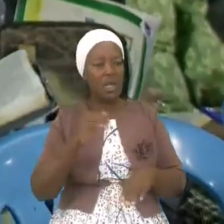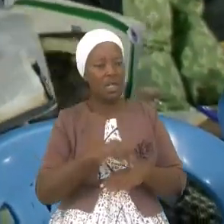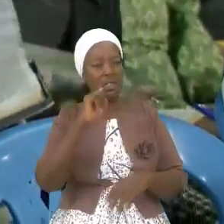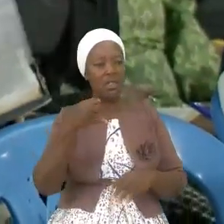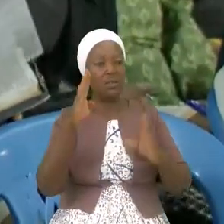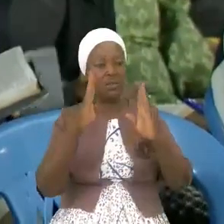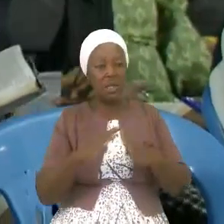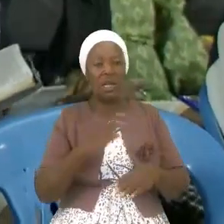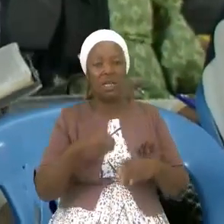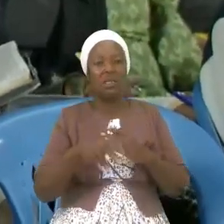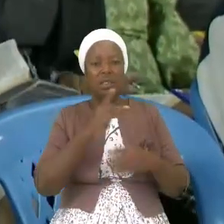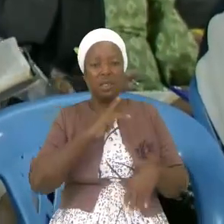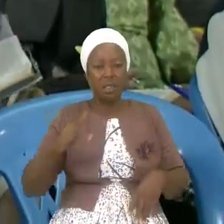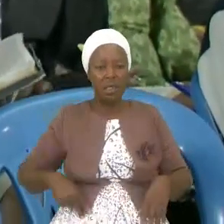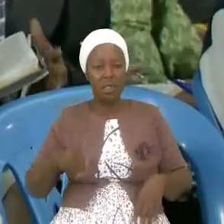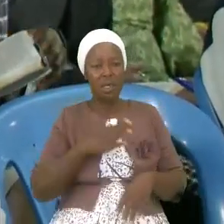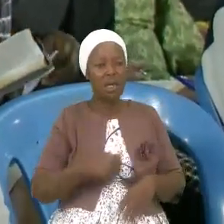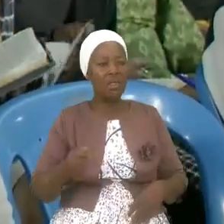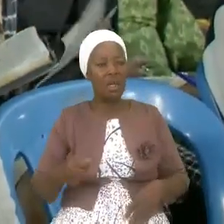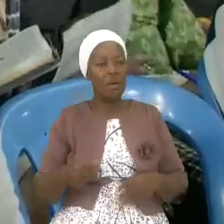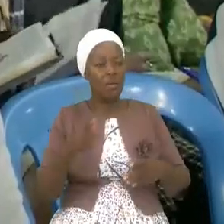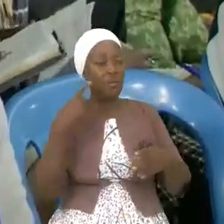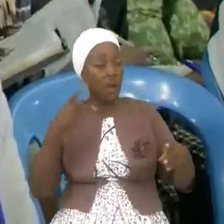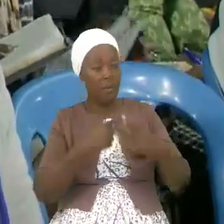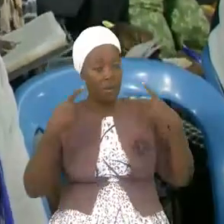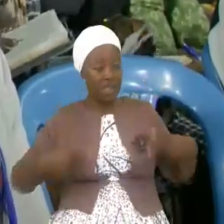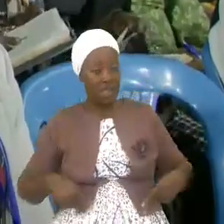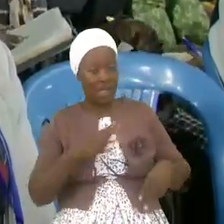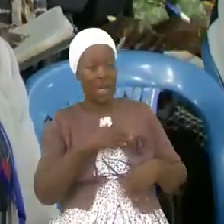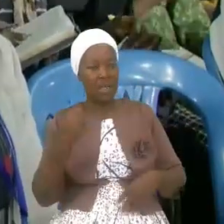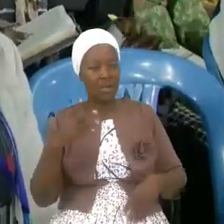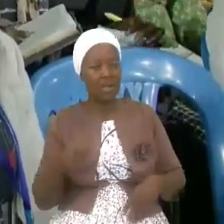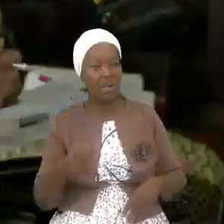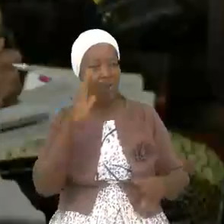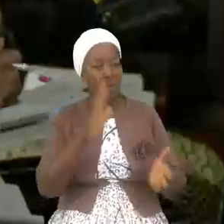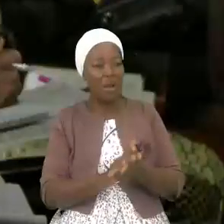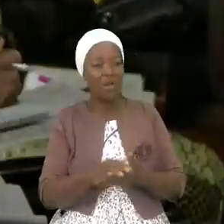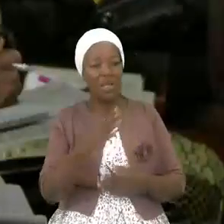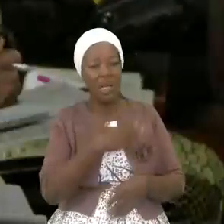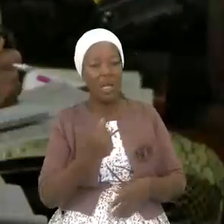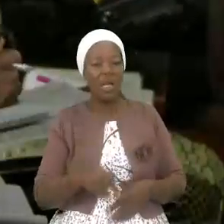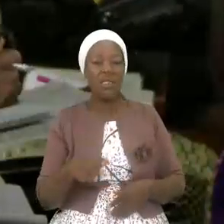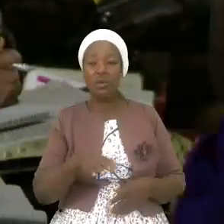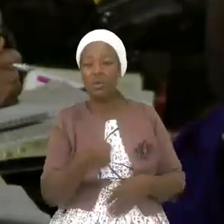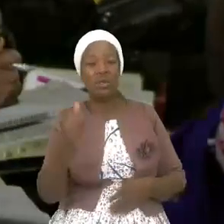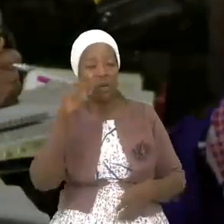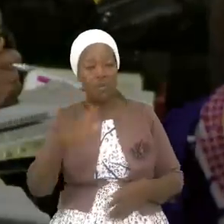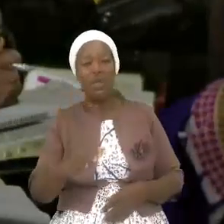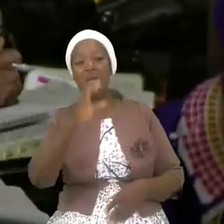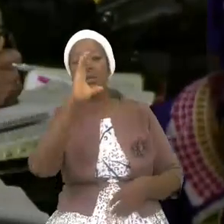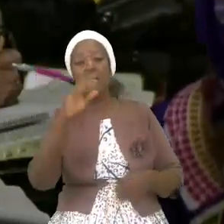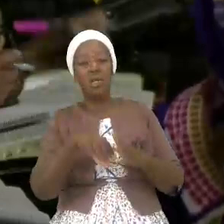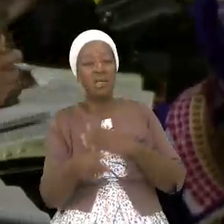his concubines drank in them. Look at verse 4 now. In verse 4, they drank wine